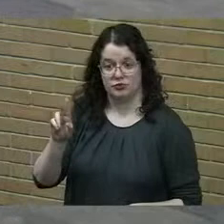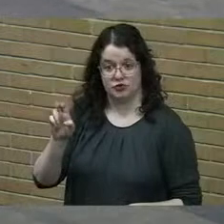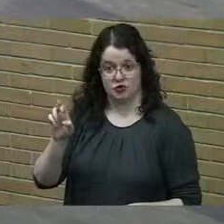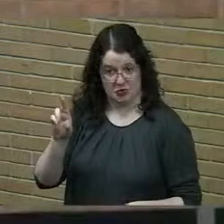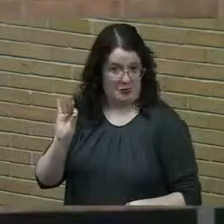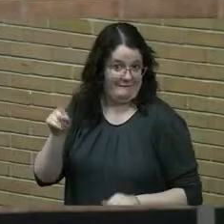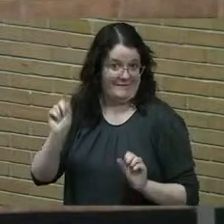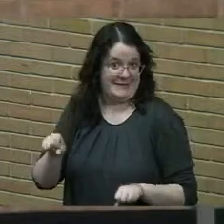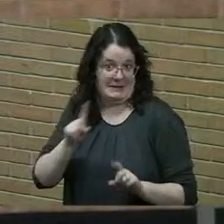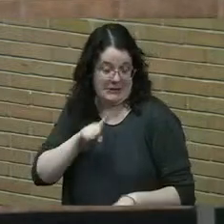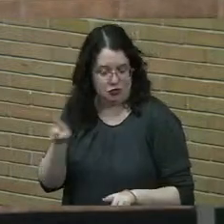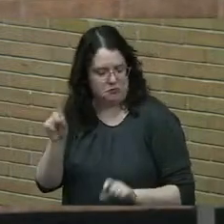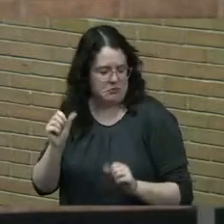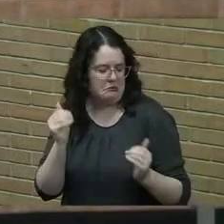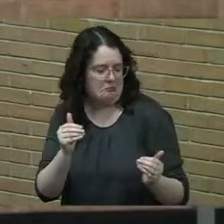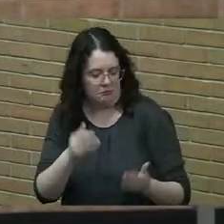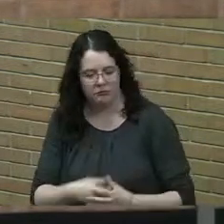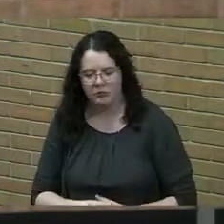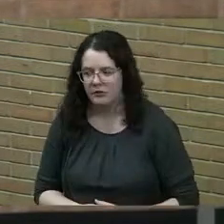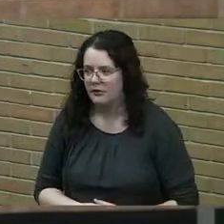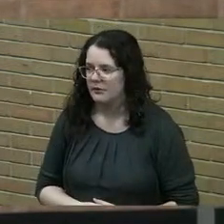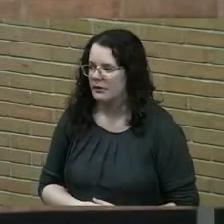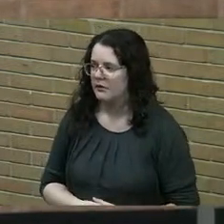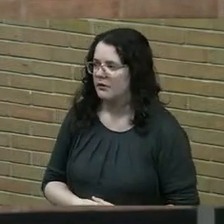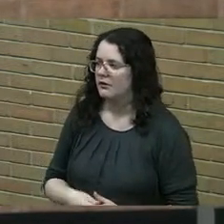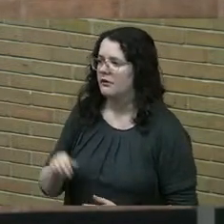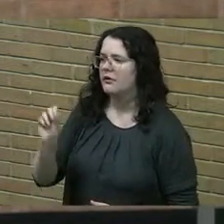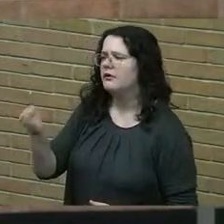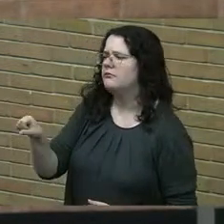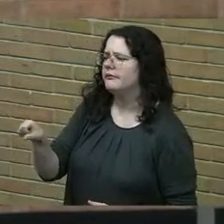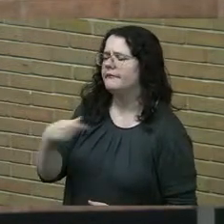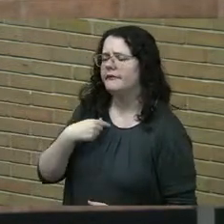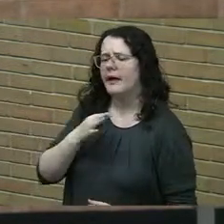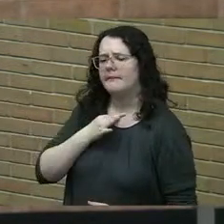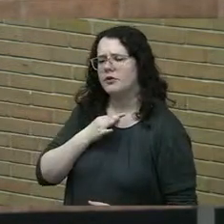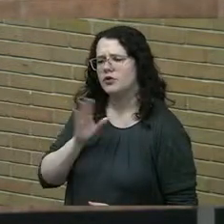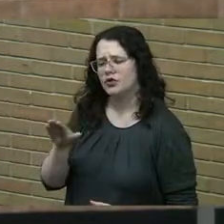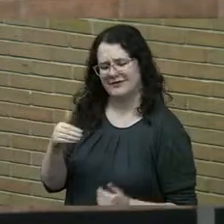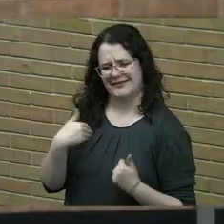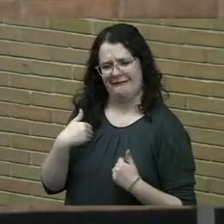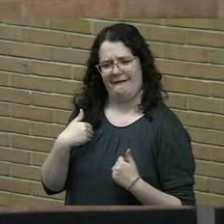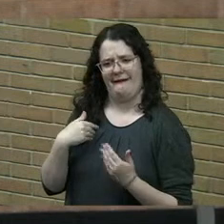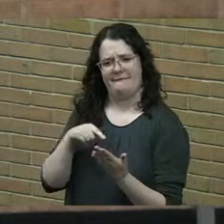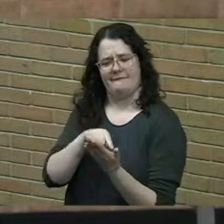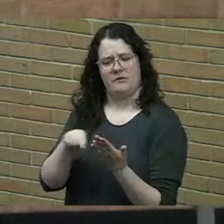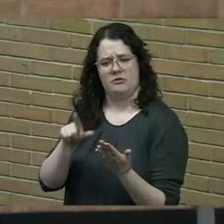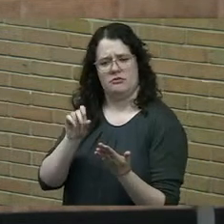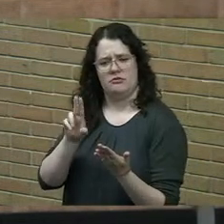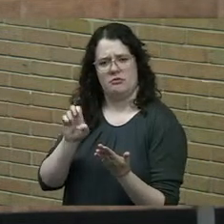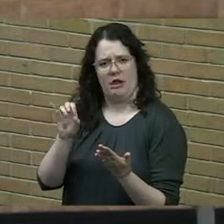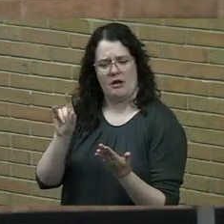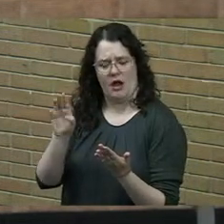will do so. Yes, I'm curious, is there a line item for how